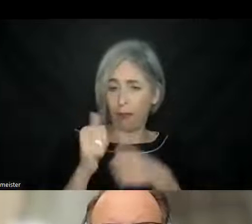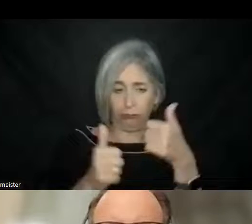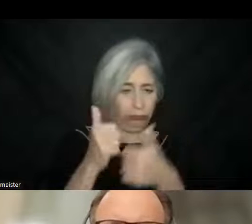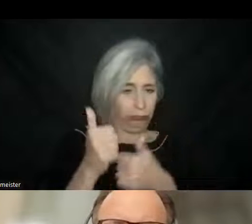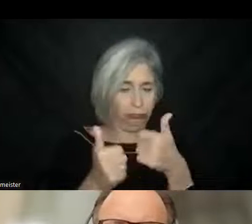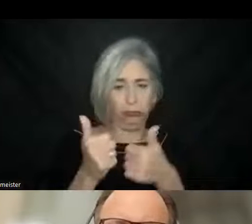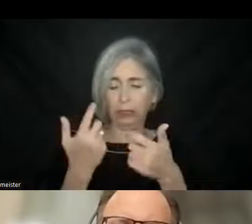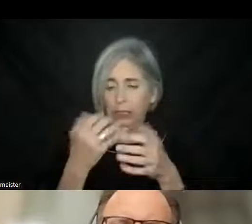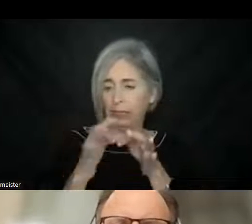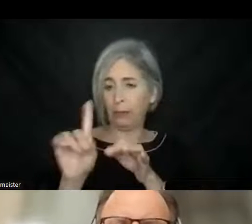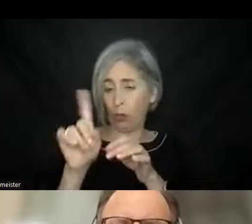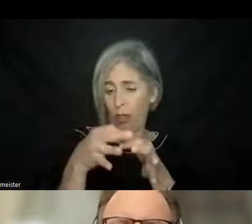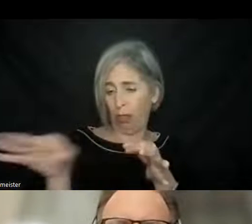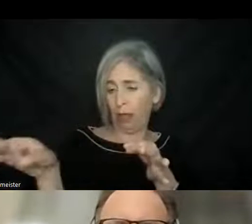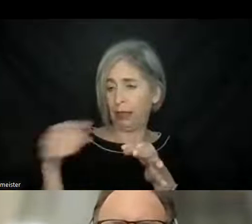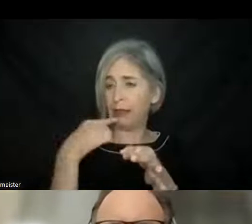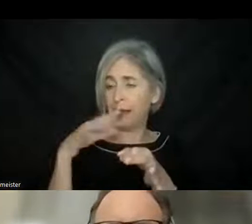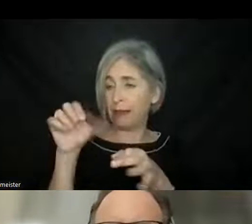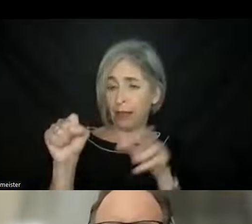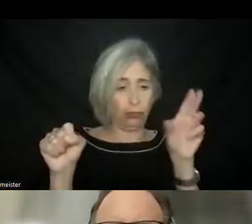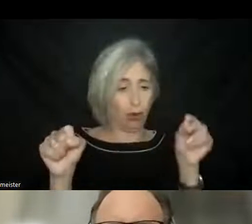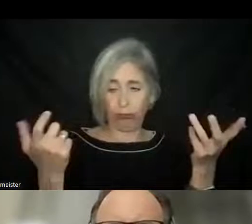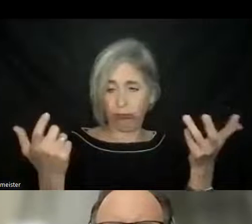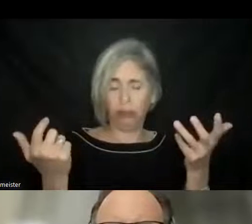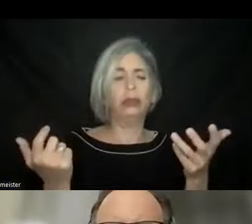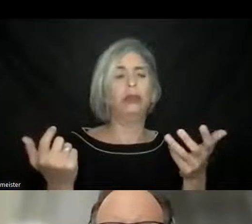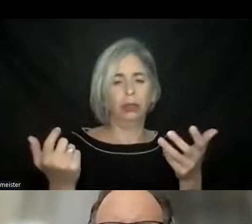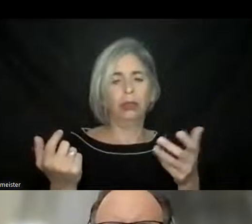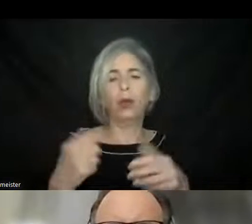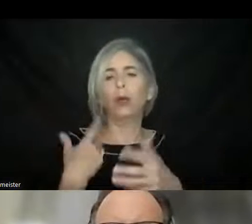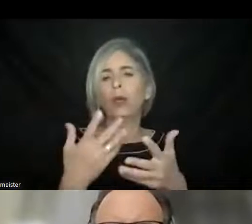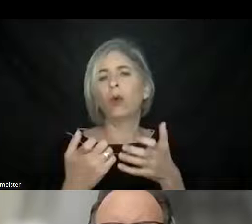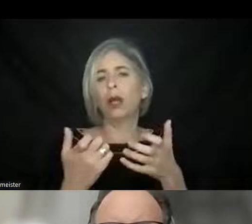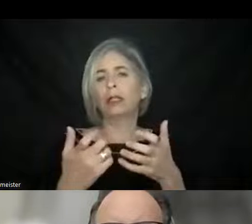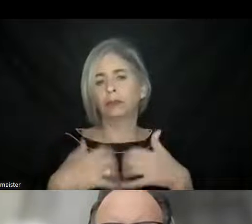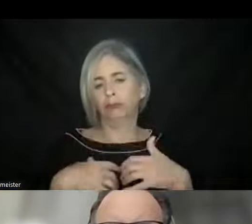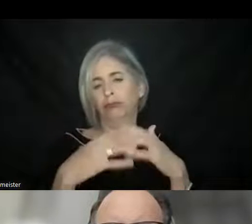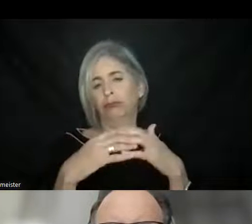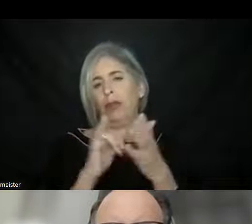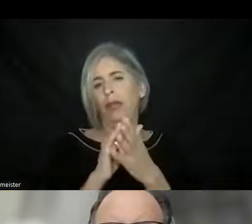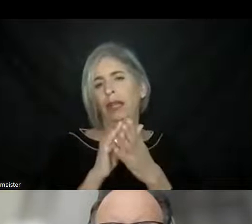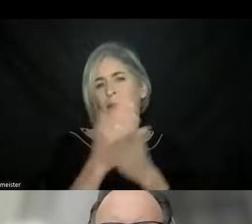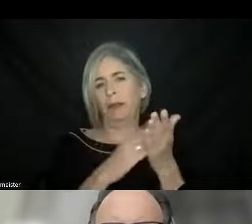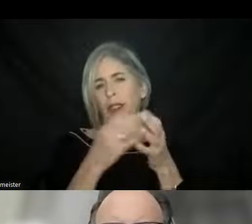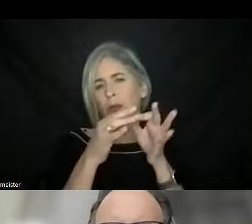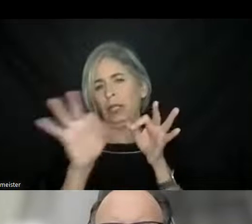have a simple command line implementation of this. We would like to go off and build that into something that is a simple